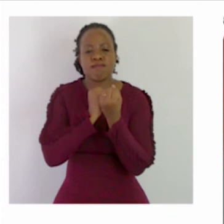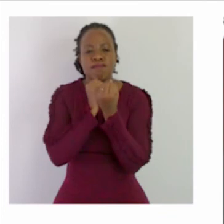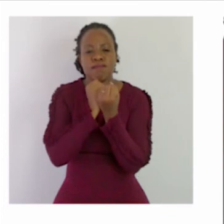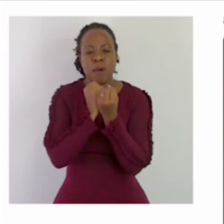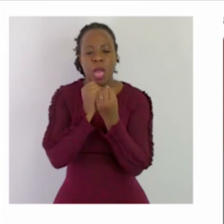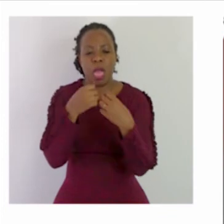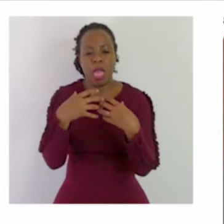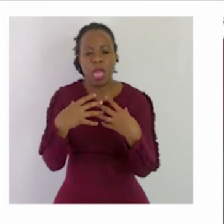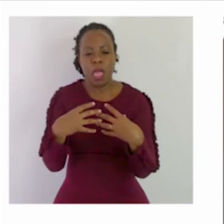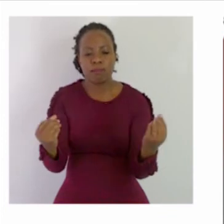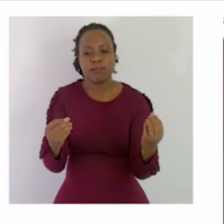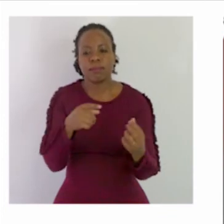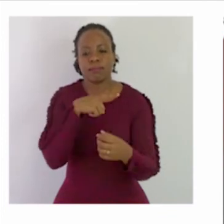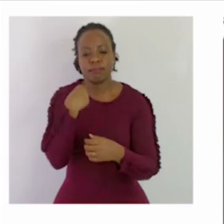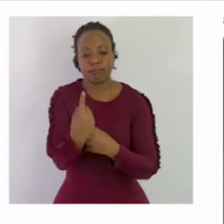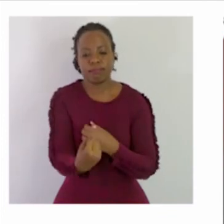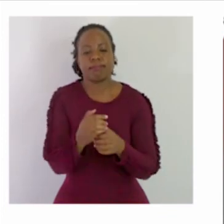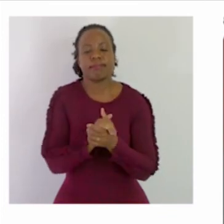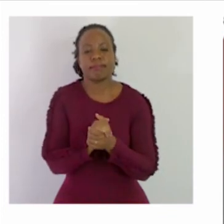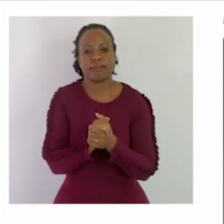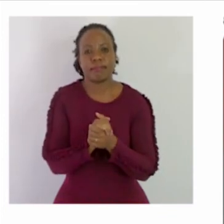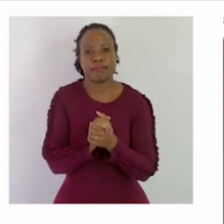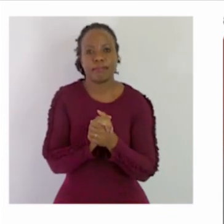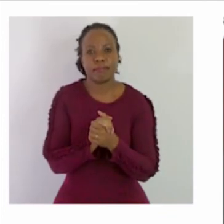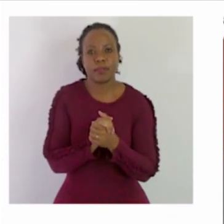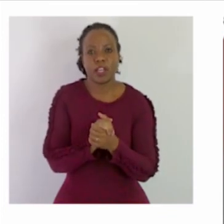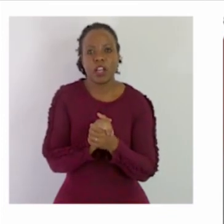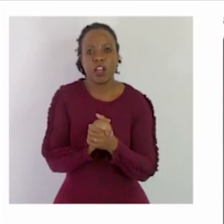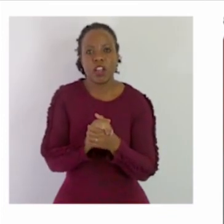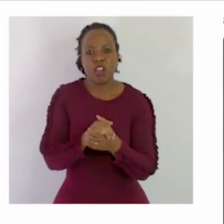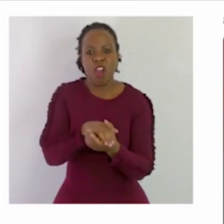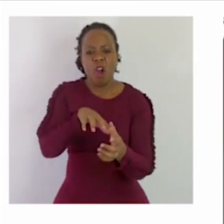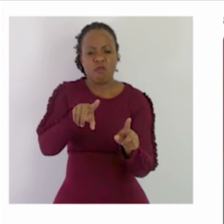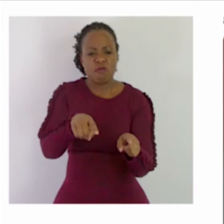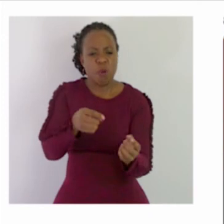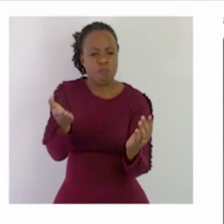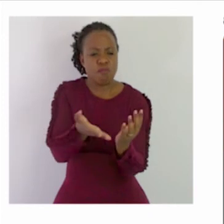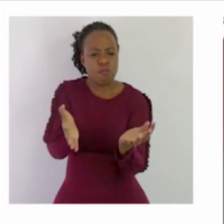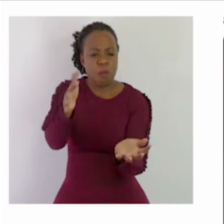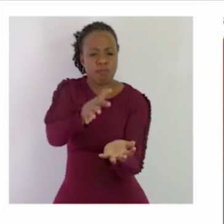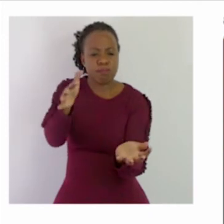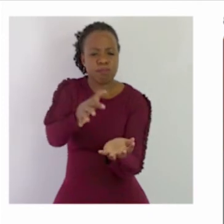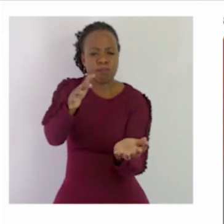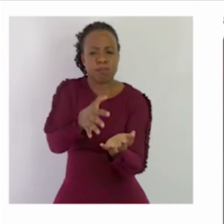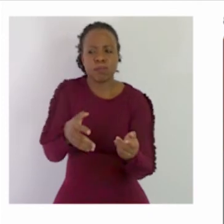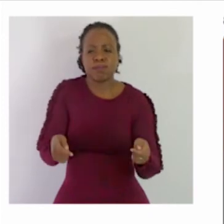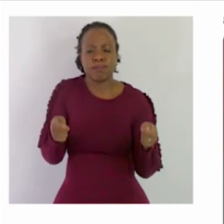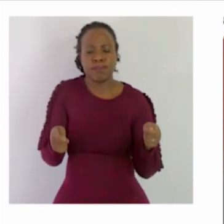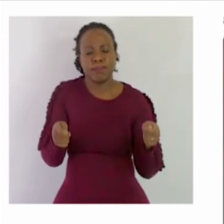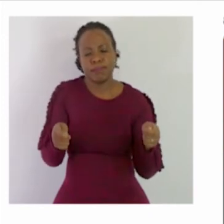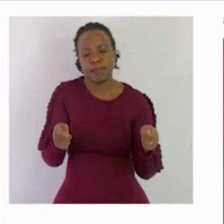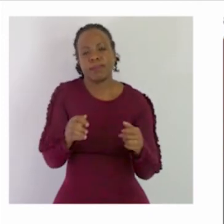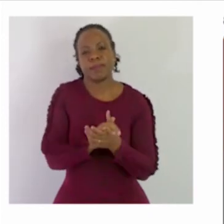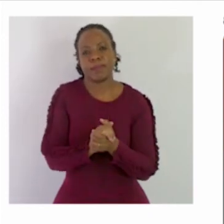machines died down. The men loaded the heaps of rubbish onto their lorries. The